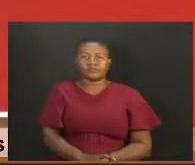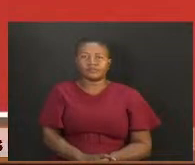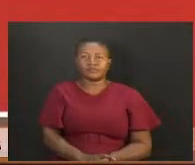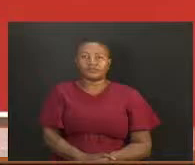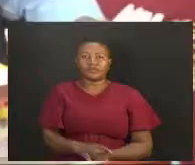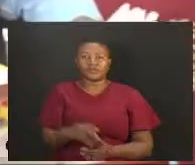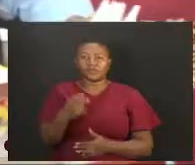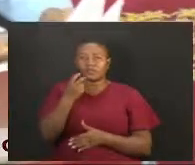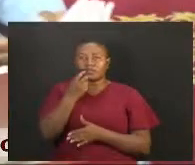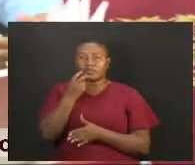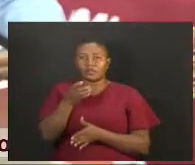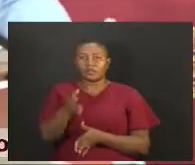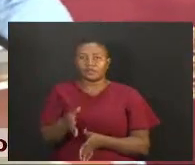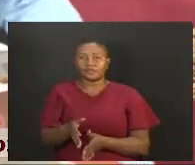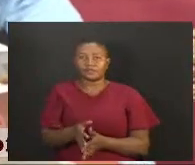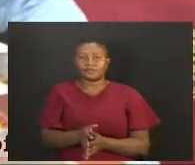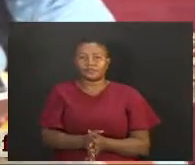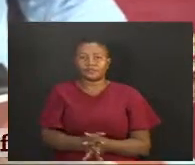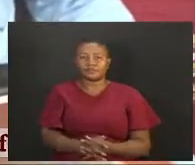Mr. Speaker,